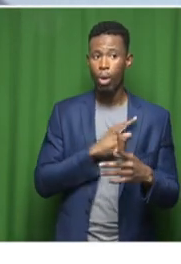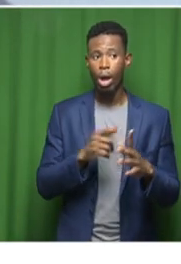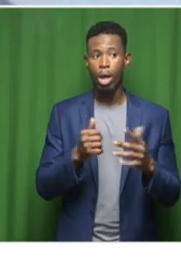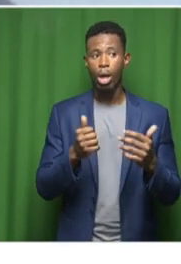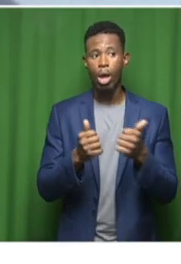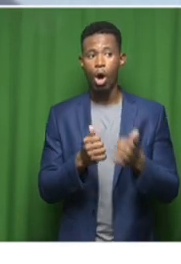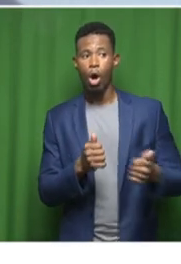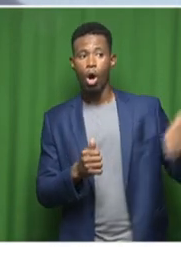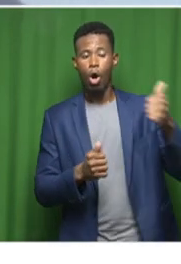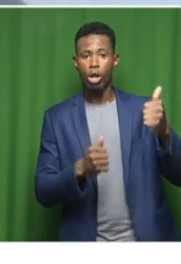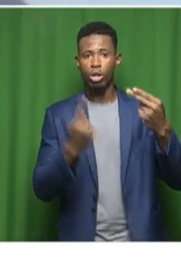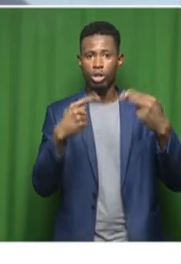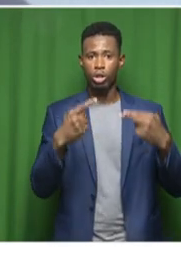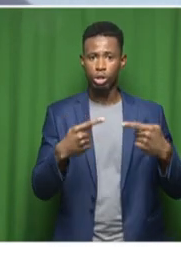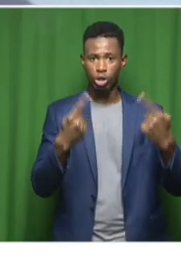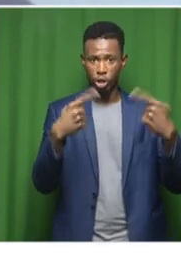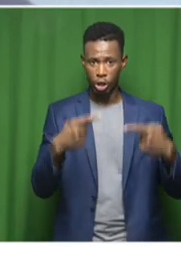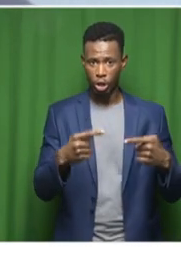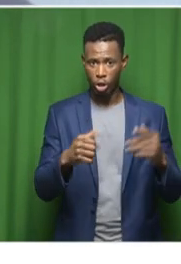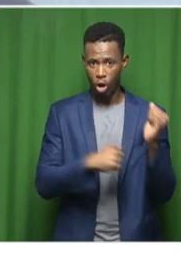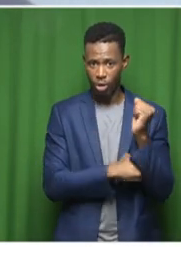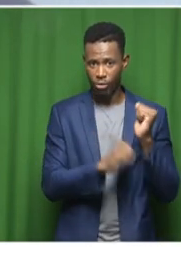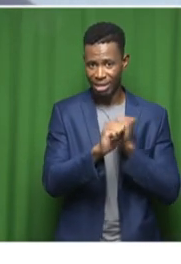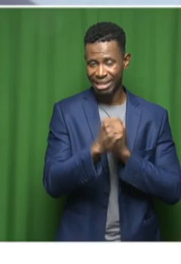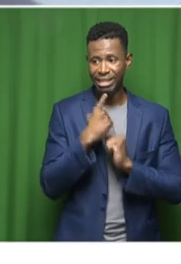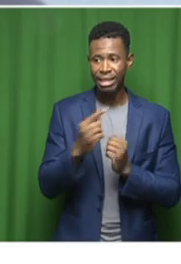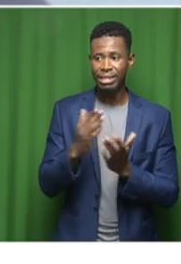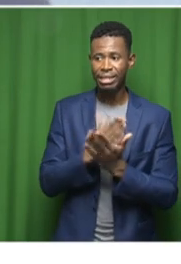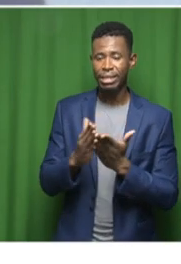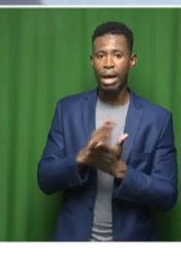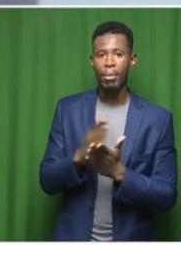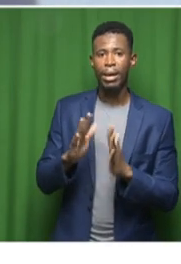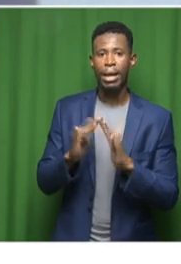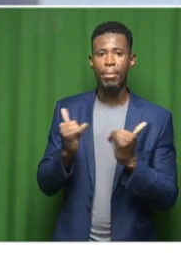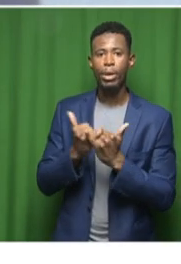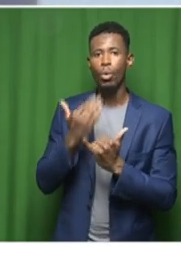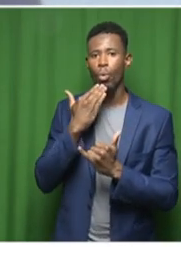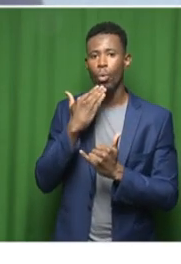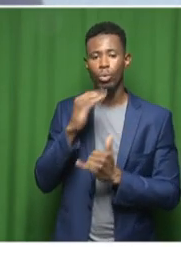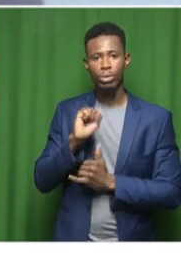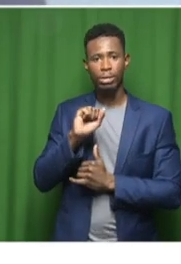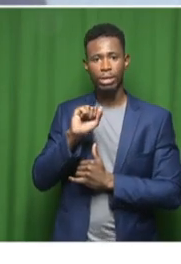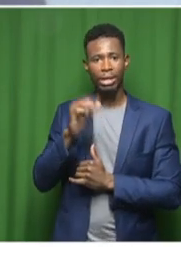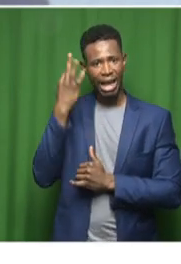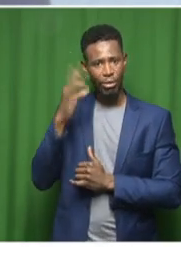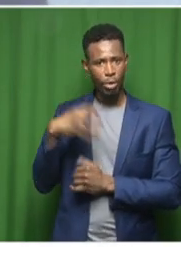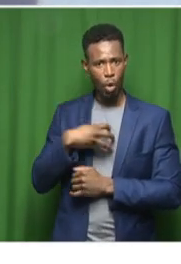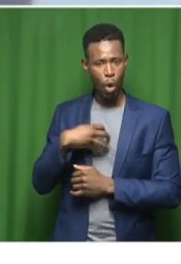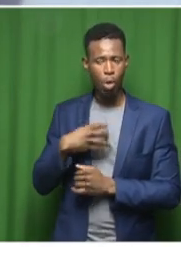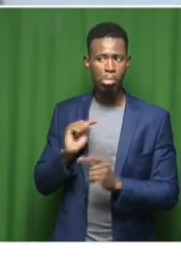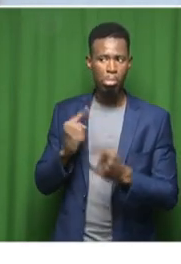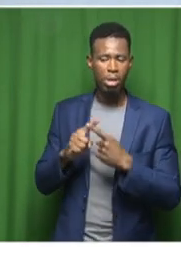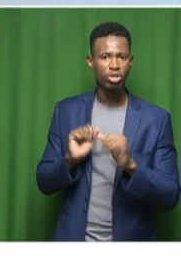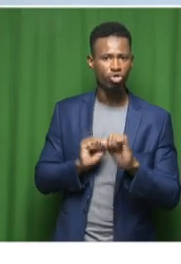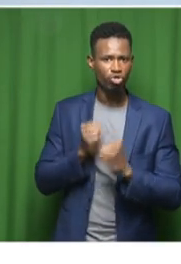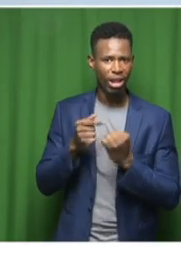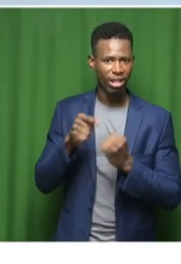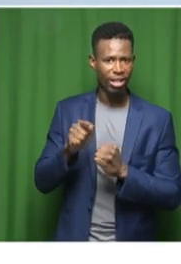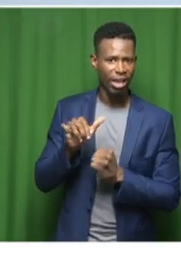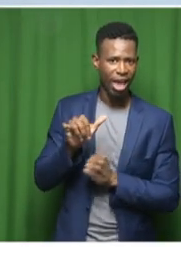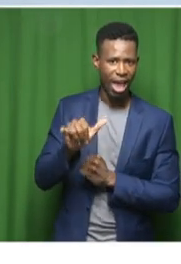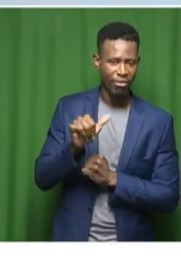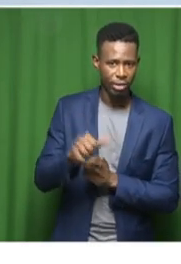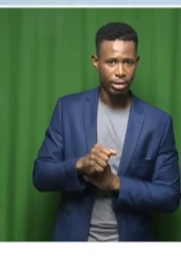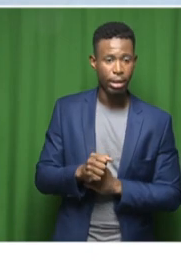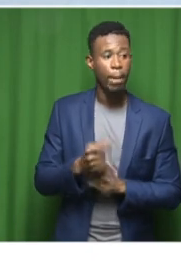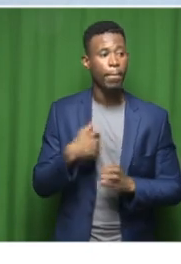office, taking into cognizance that some of the state-owned enterprises have been really battling, especially in the aviation space. In fact, I'm very